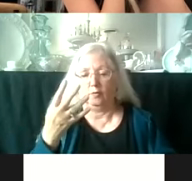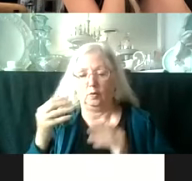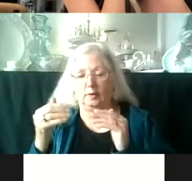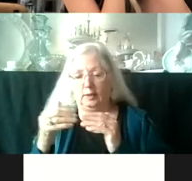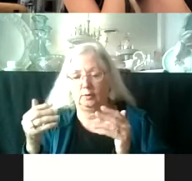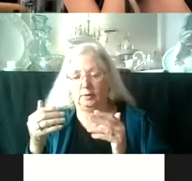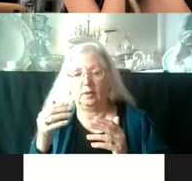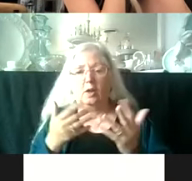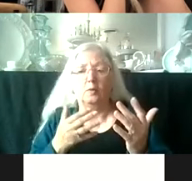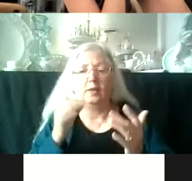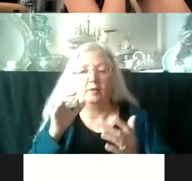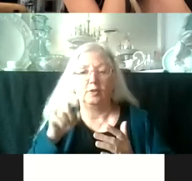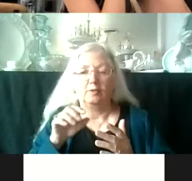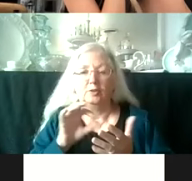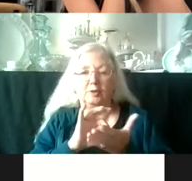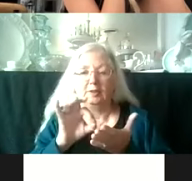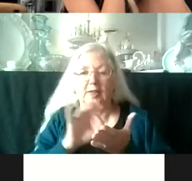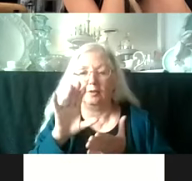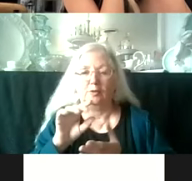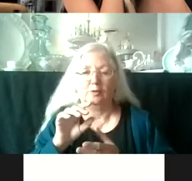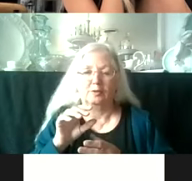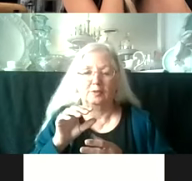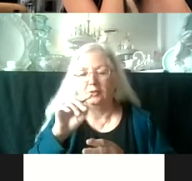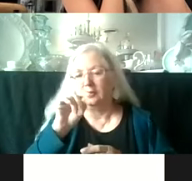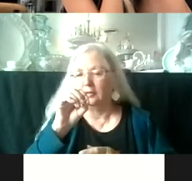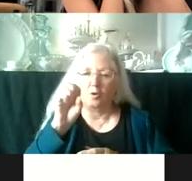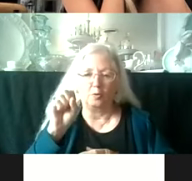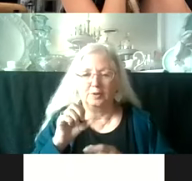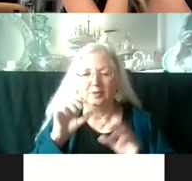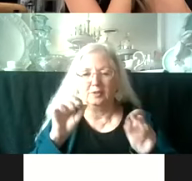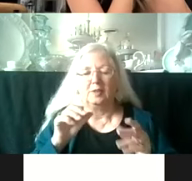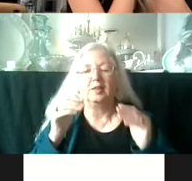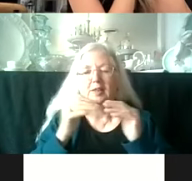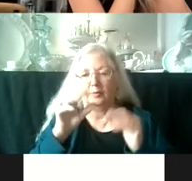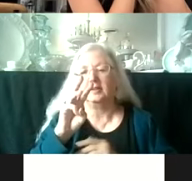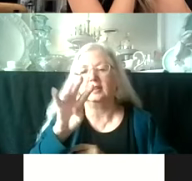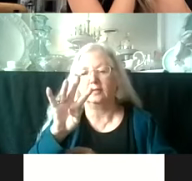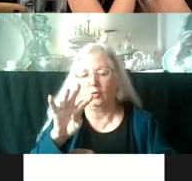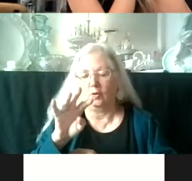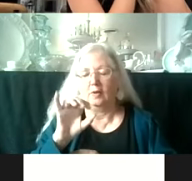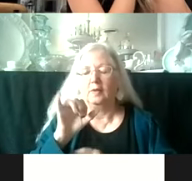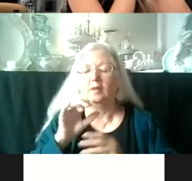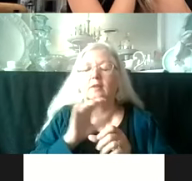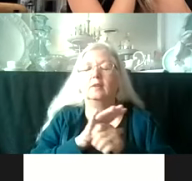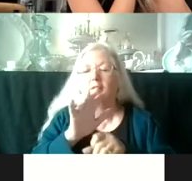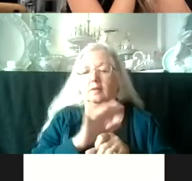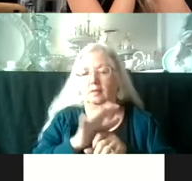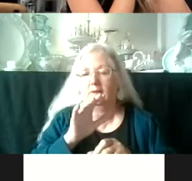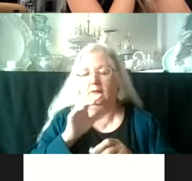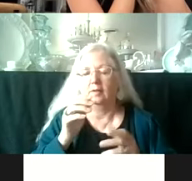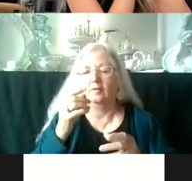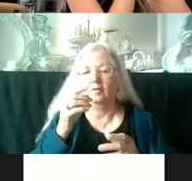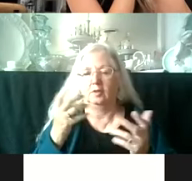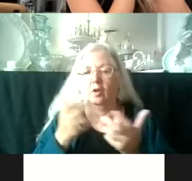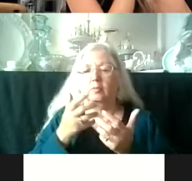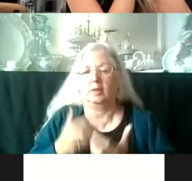I'll wait if you have to take off your shoes and socks. 64. There you go. It equals 64, which is more than enough combinations. So